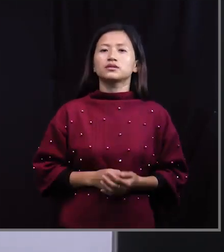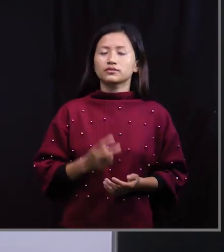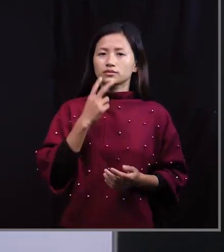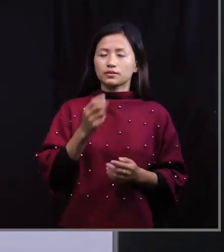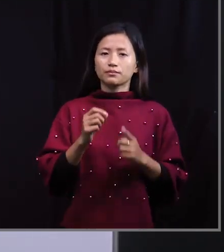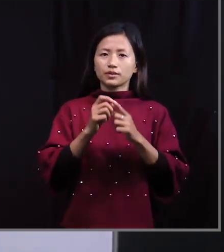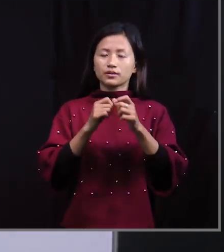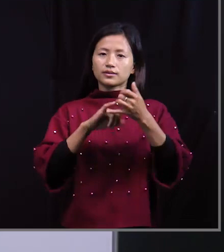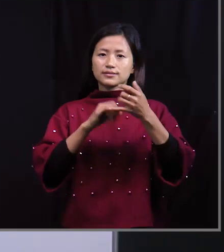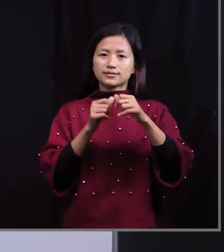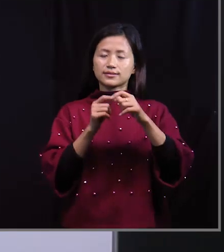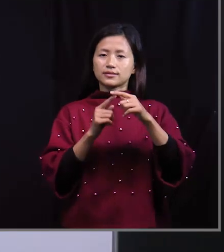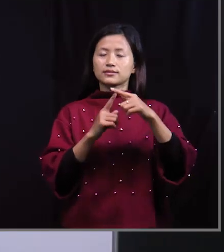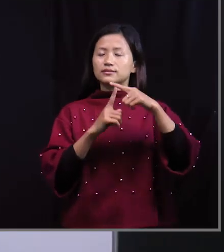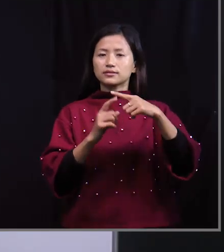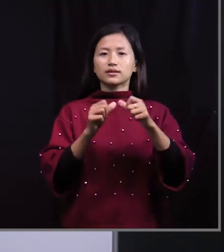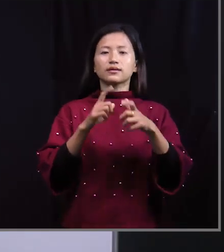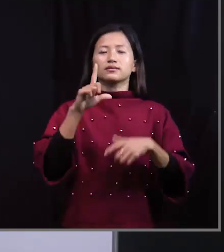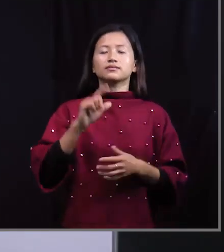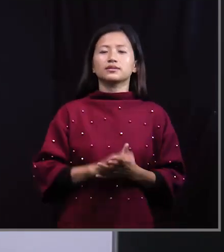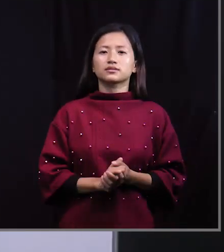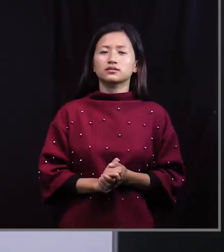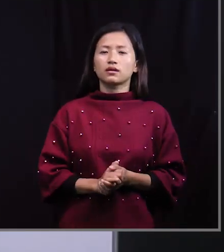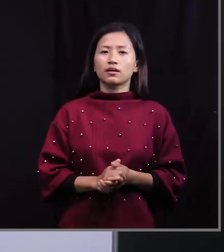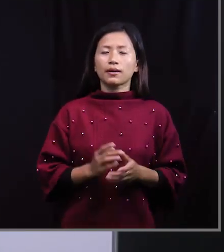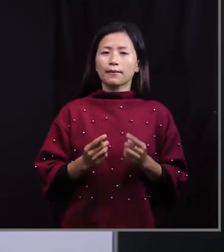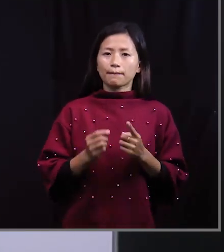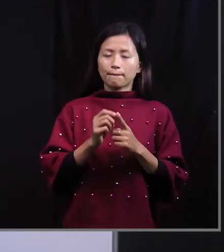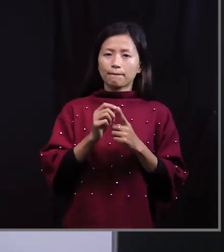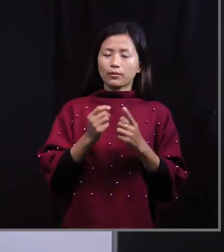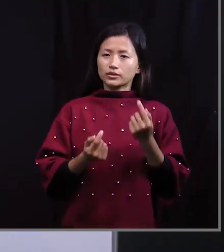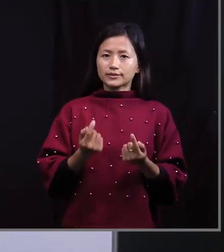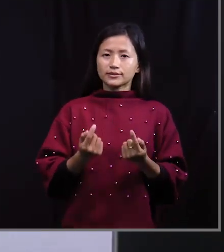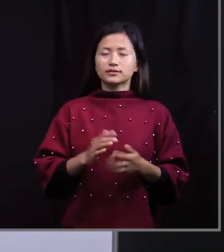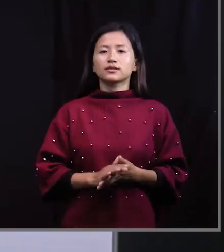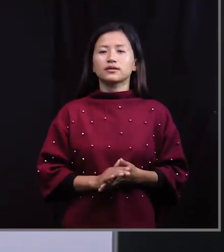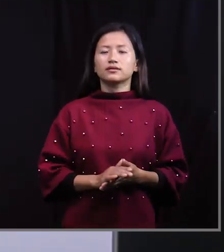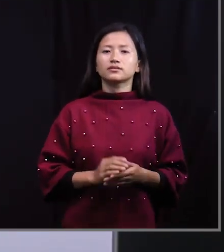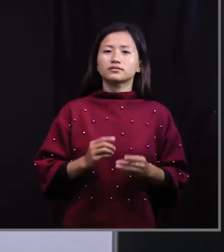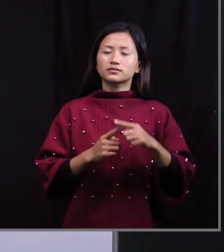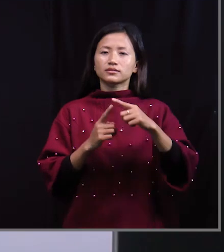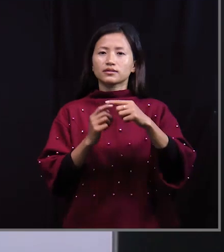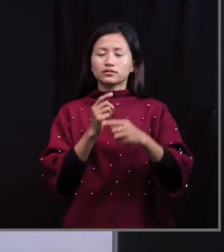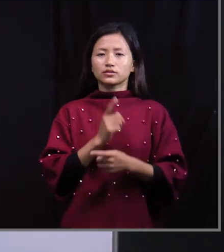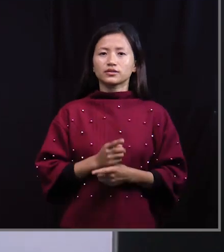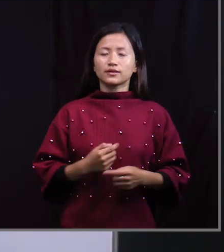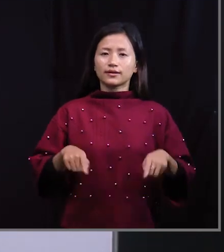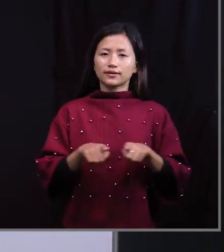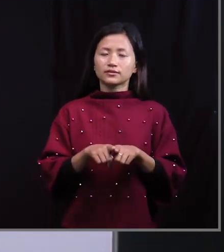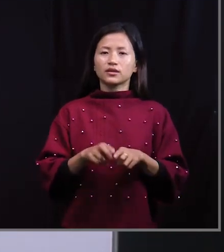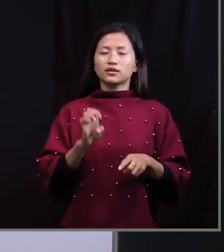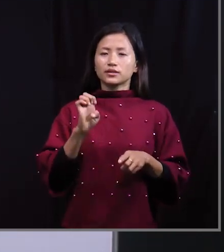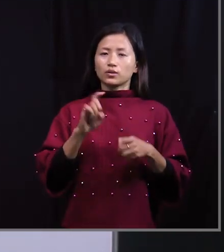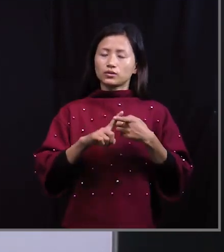Okay, remember the word pastel for exam, that is political, economic, social and cultural, technological, ecological